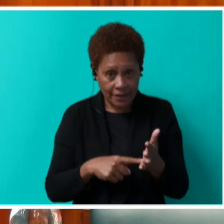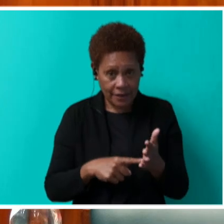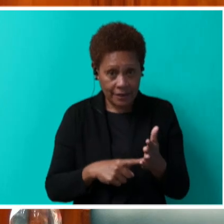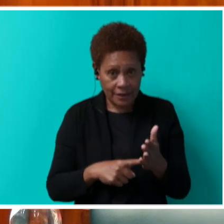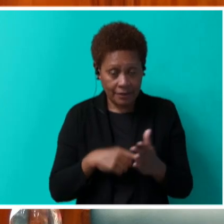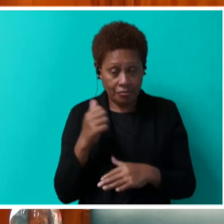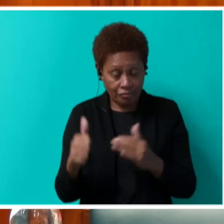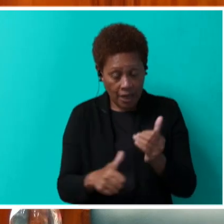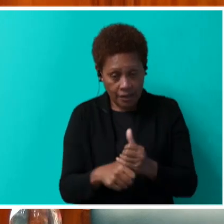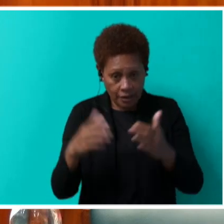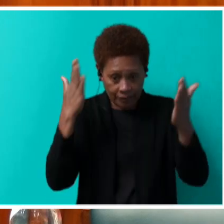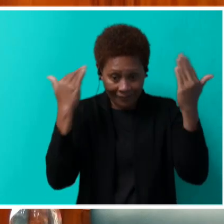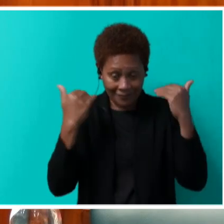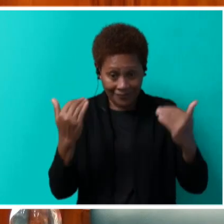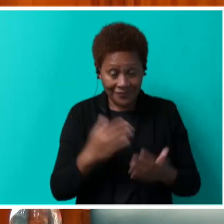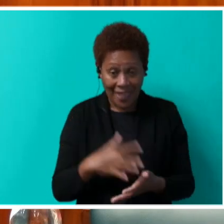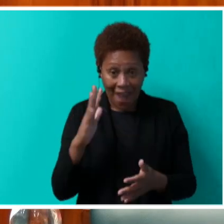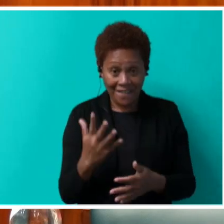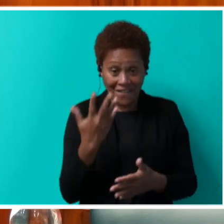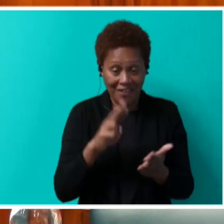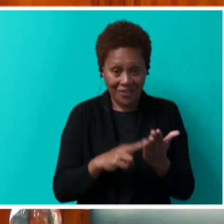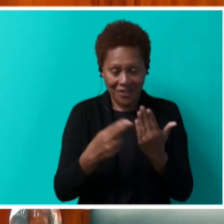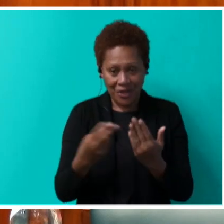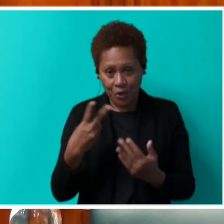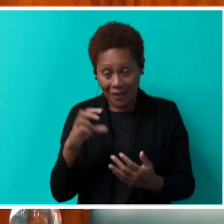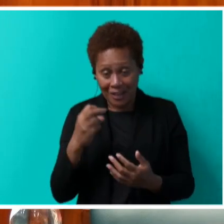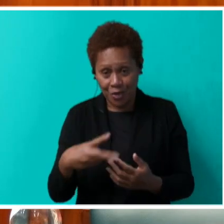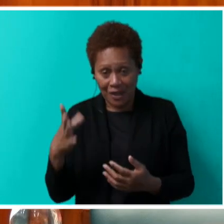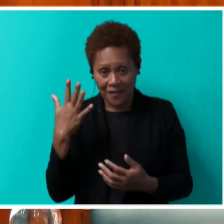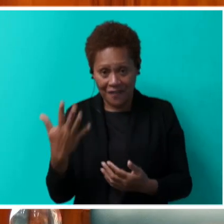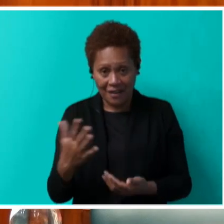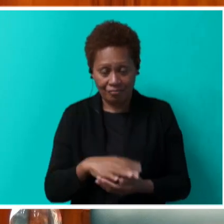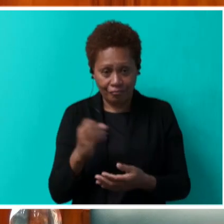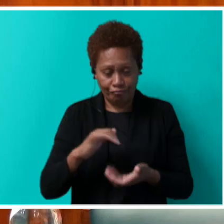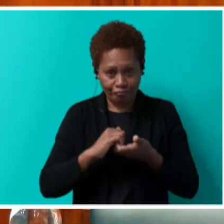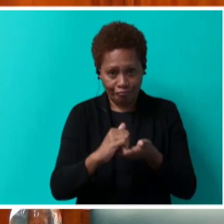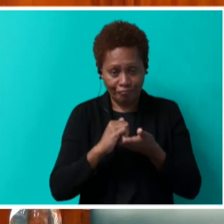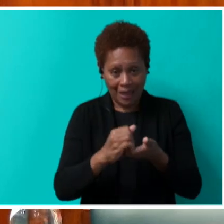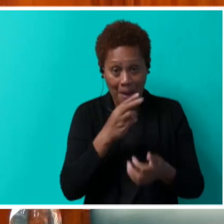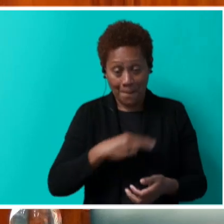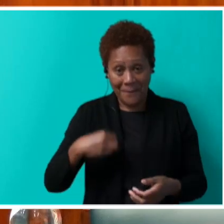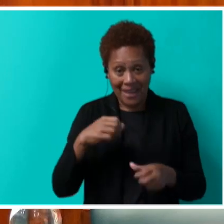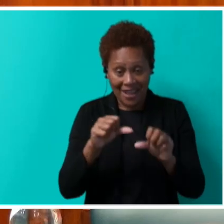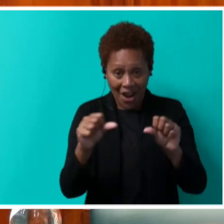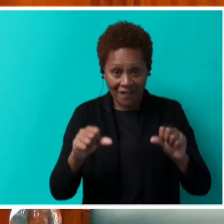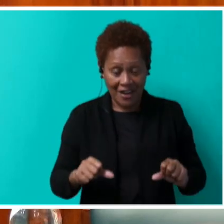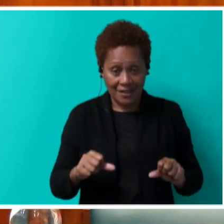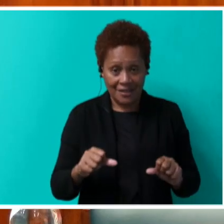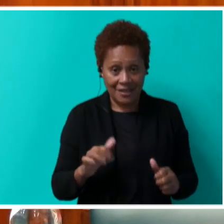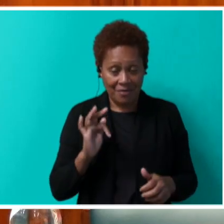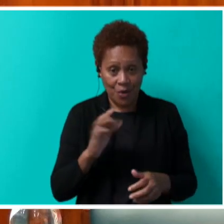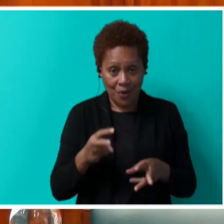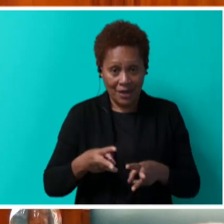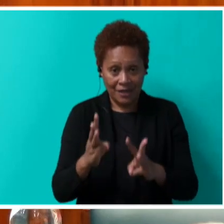on the 5th of November 2025, under very close collaboration between the Ministry of Agriculture and Waterways,